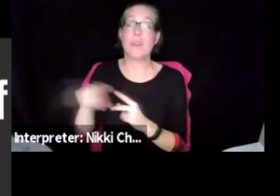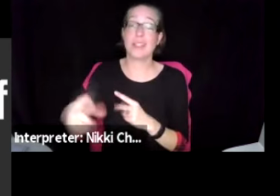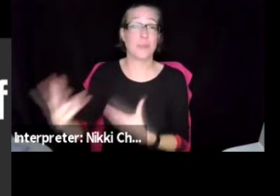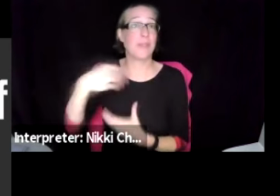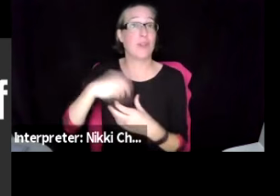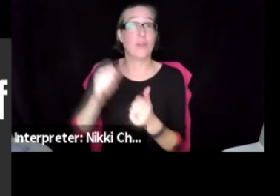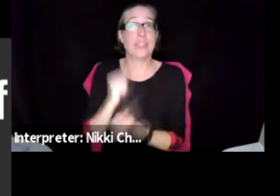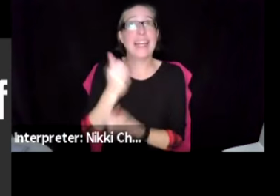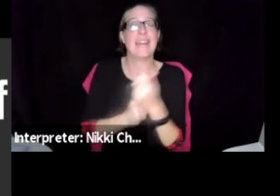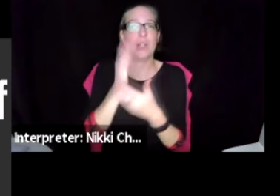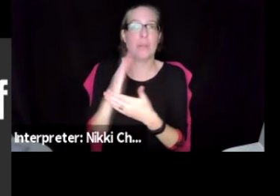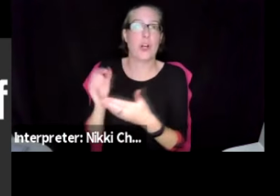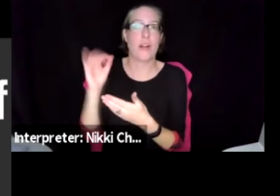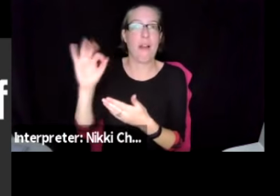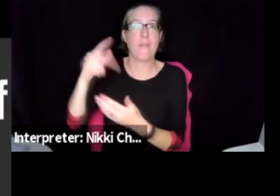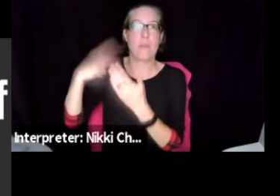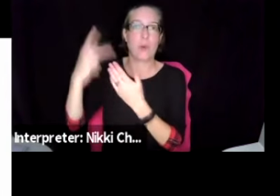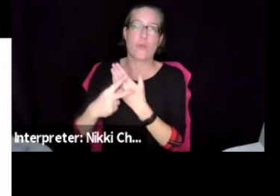program.